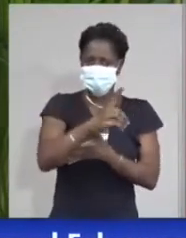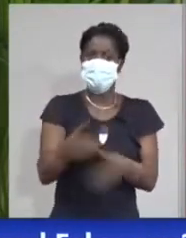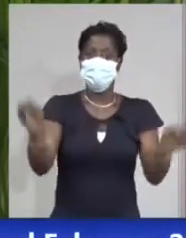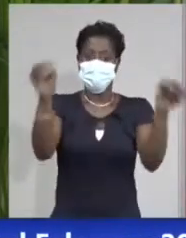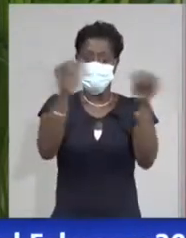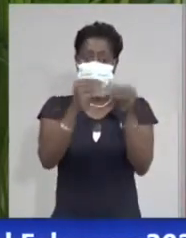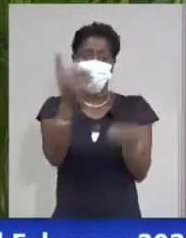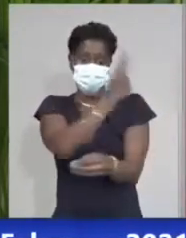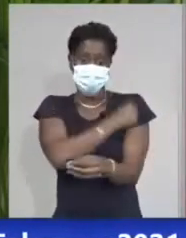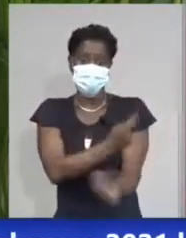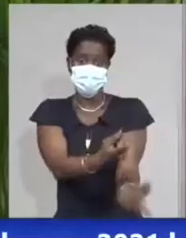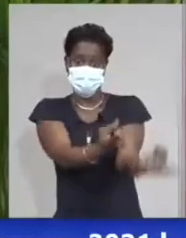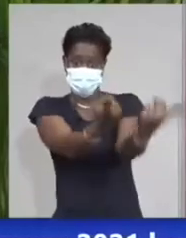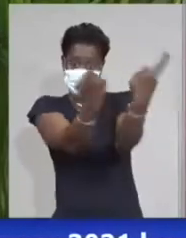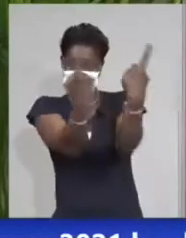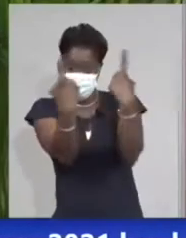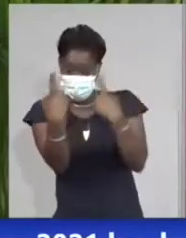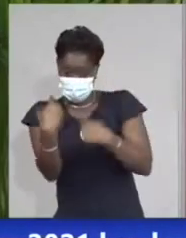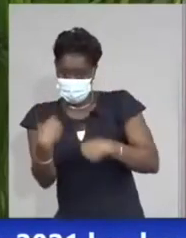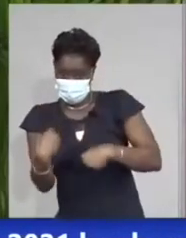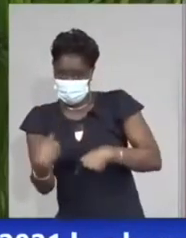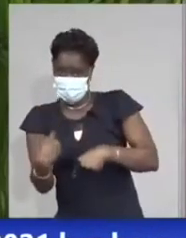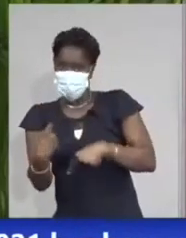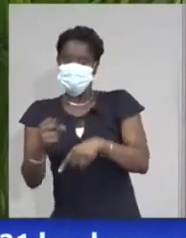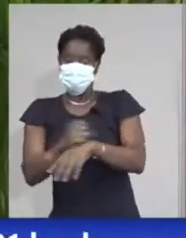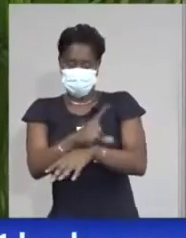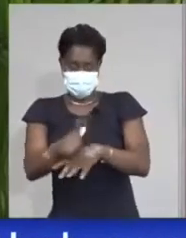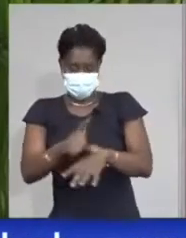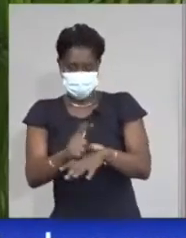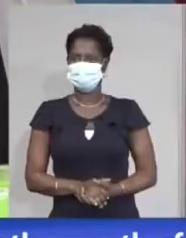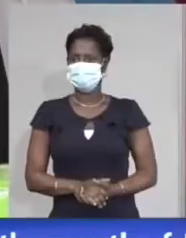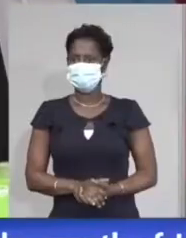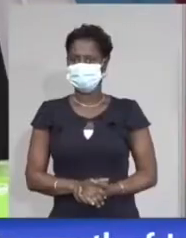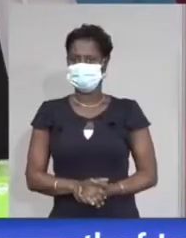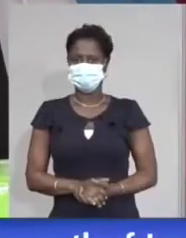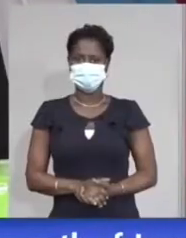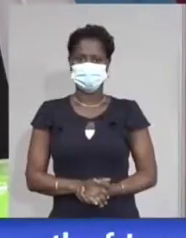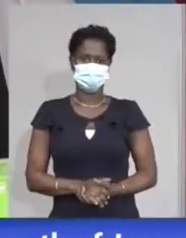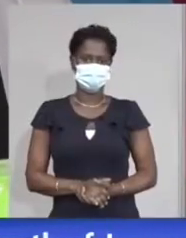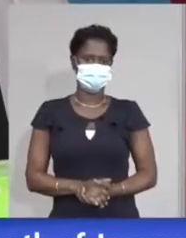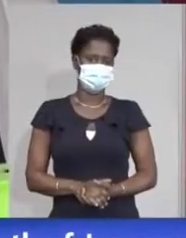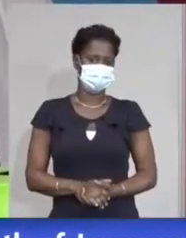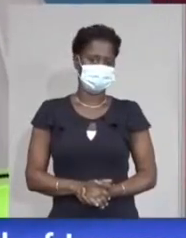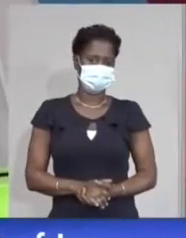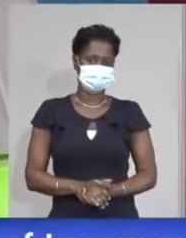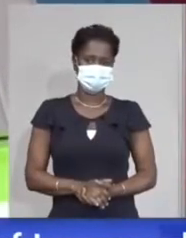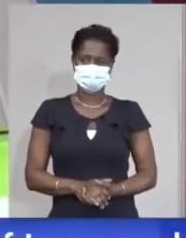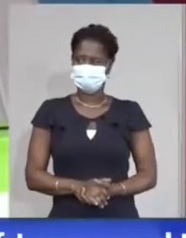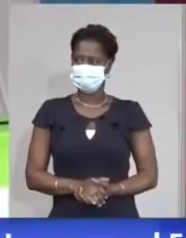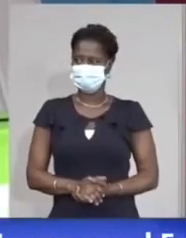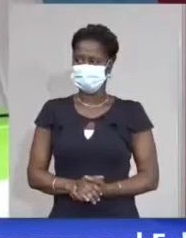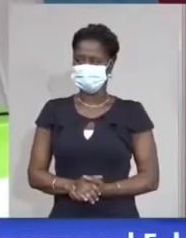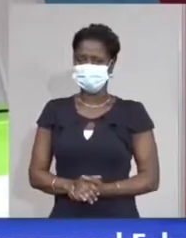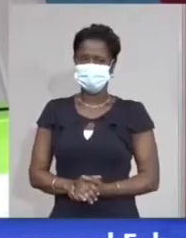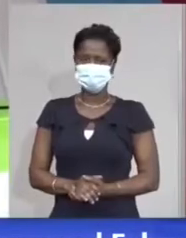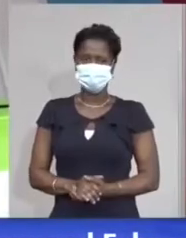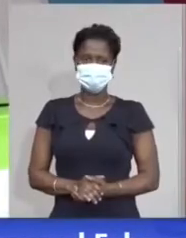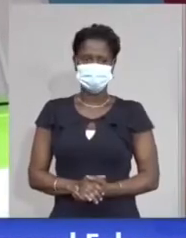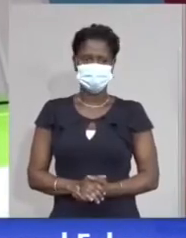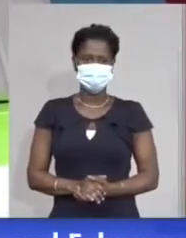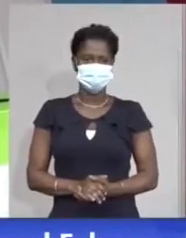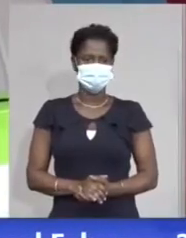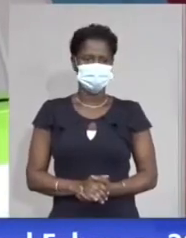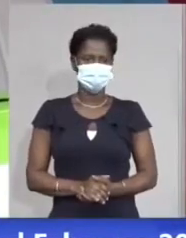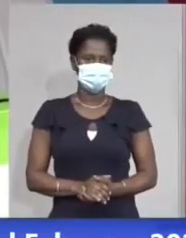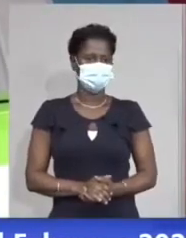no break in our dissemination of the vaccine. The vaccine will not only help in reducing transmission of